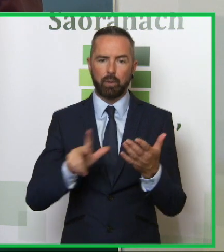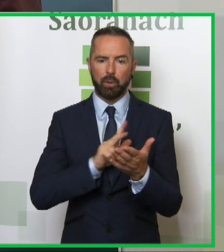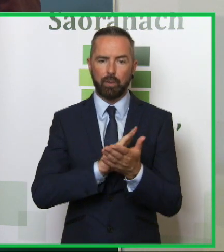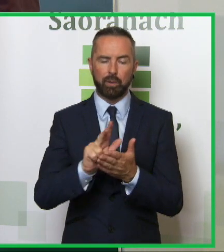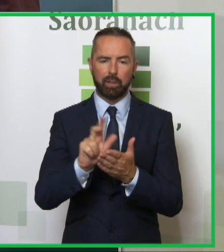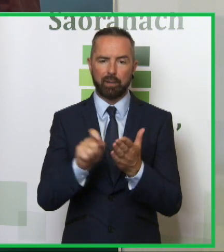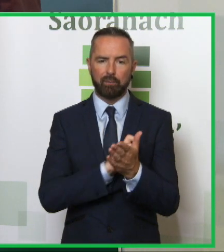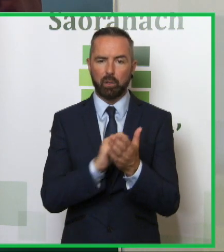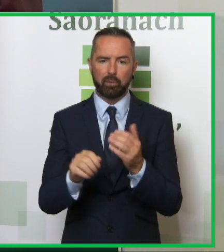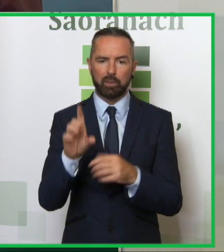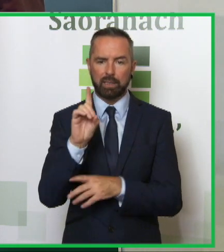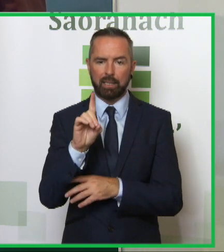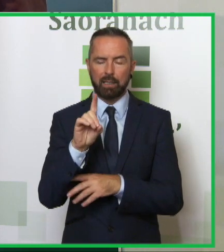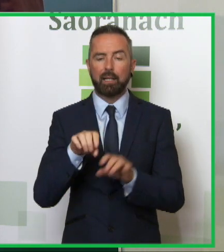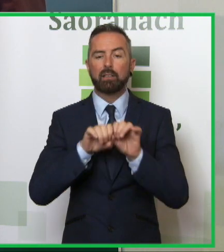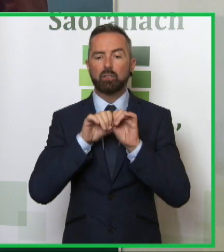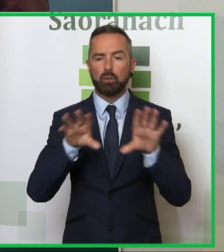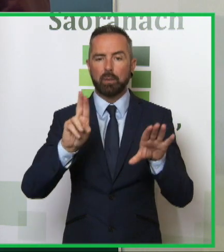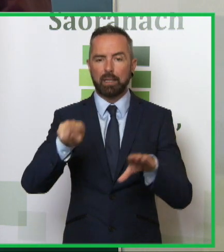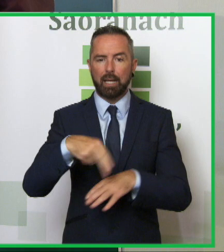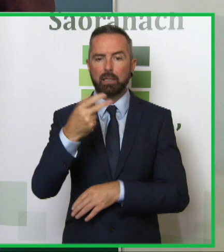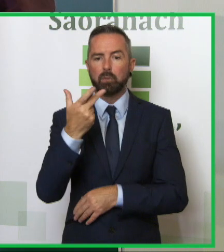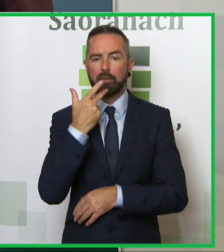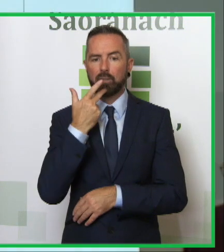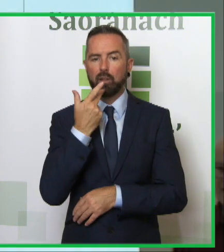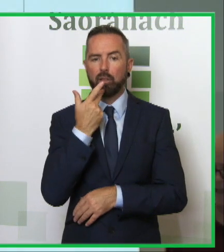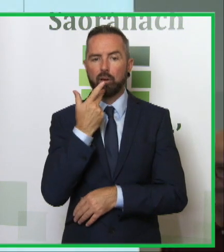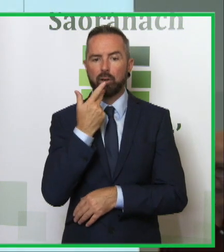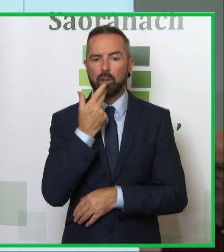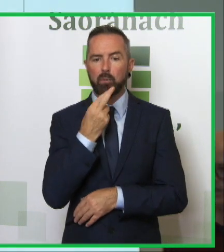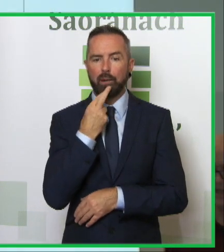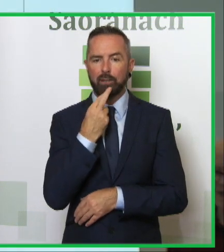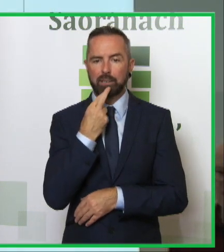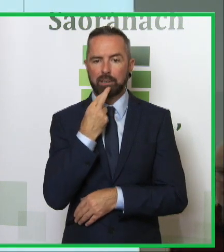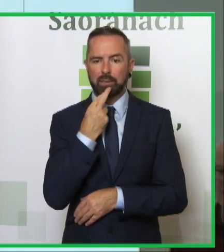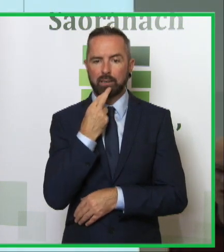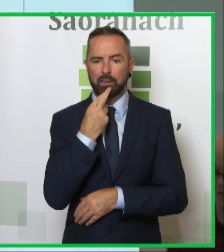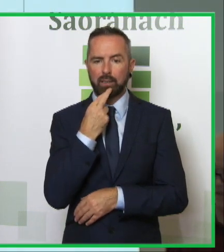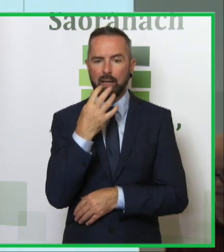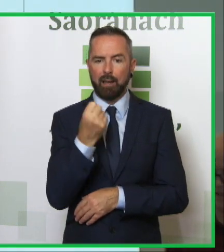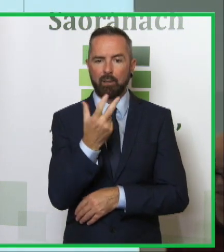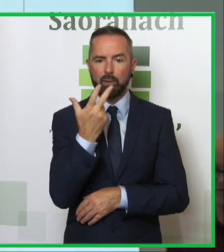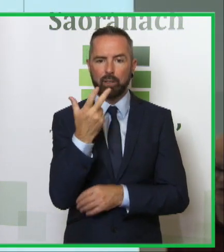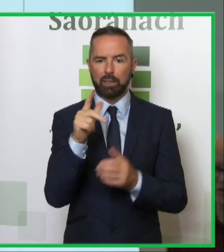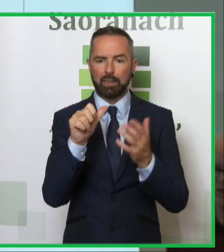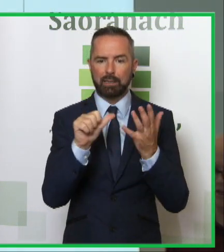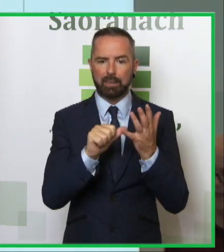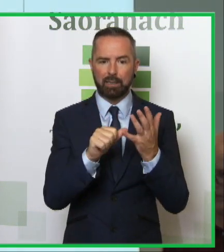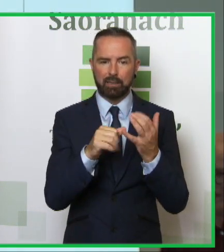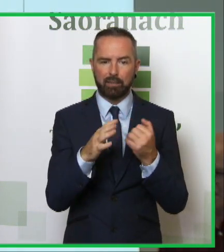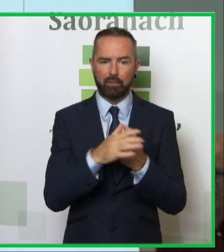D, distribute their next preferences across the rest. That gave us a 36